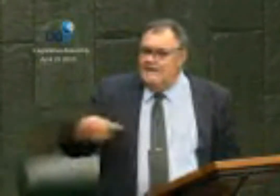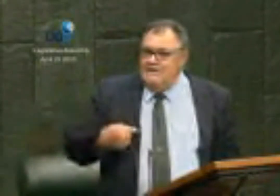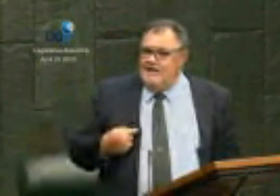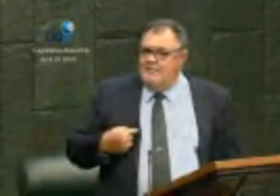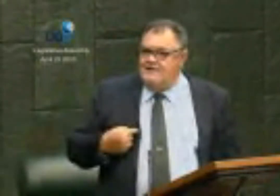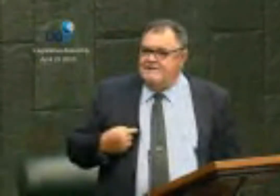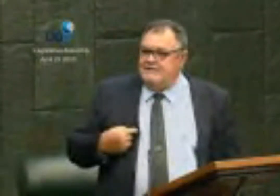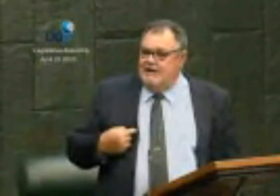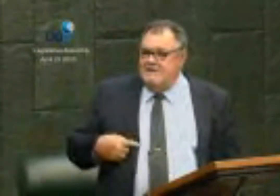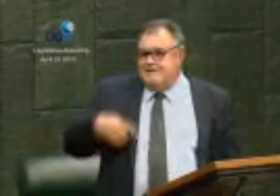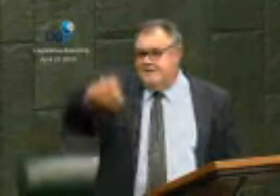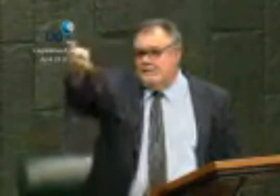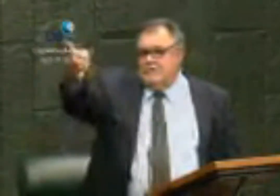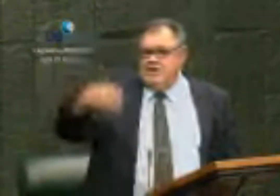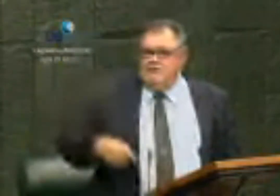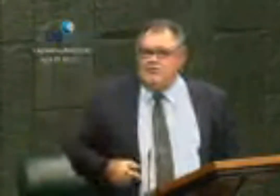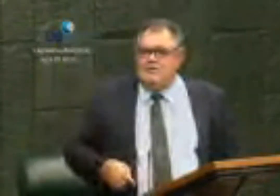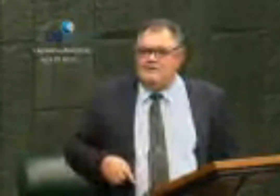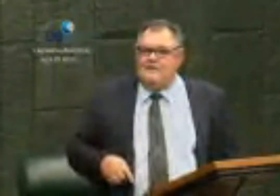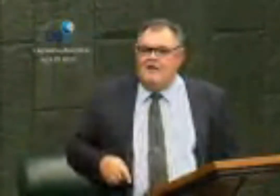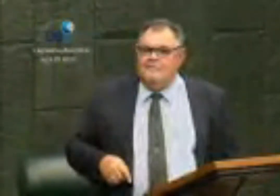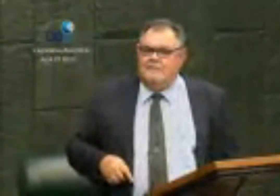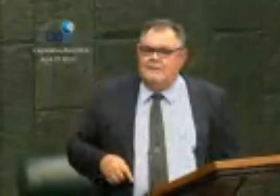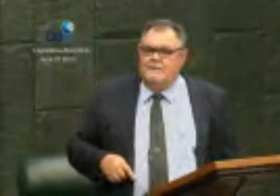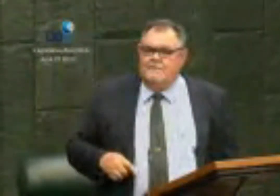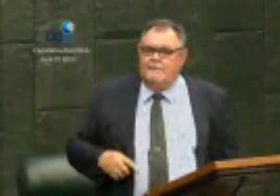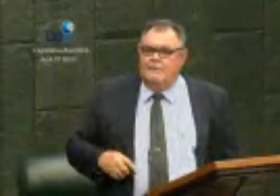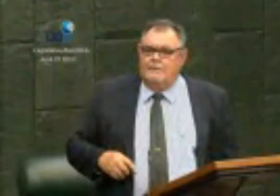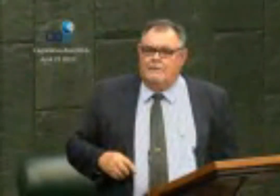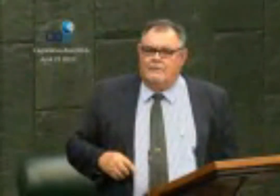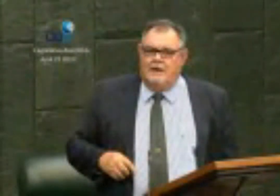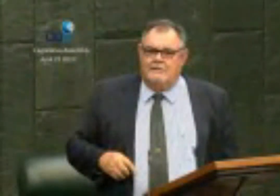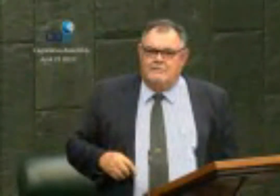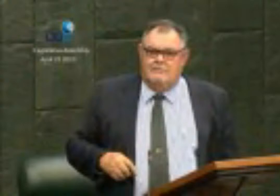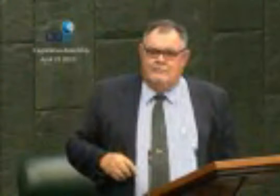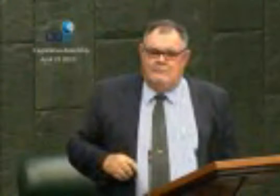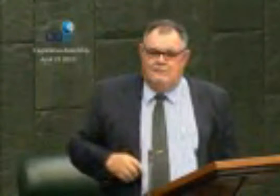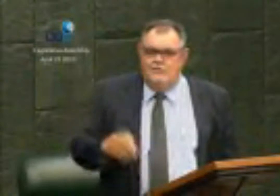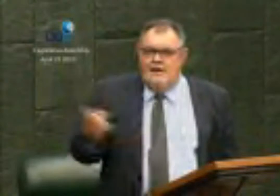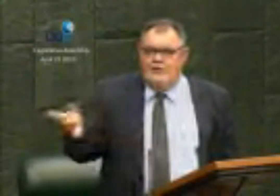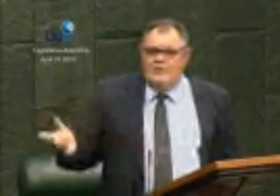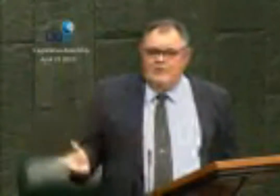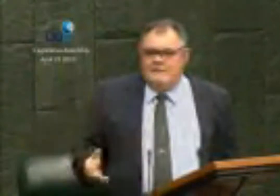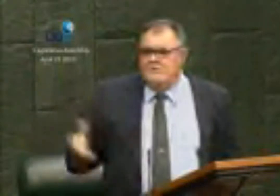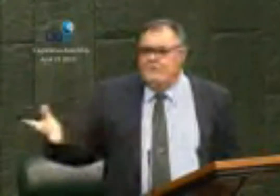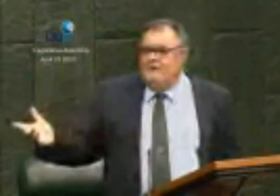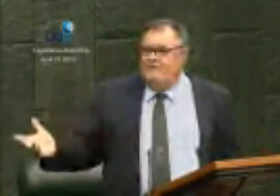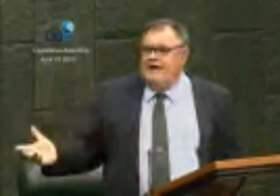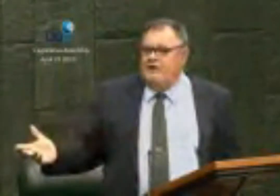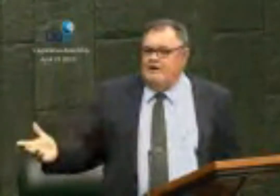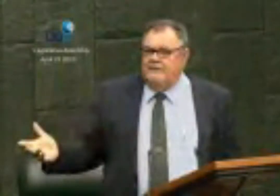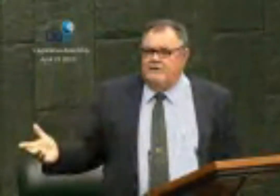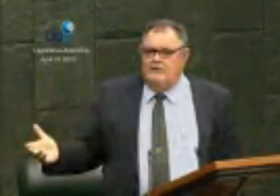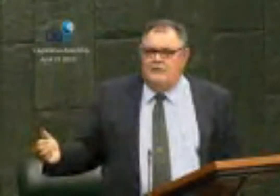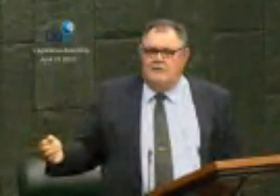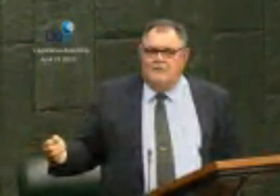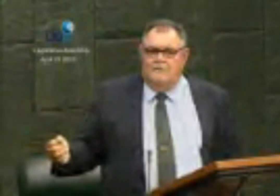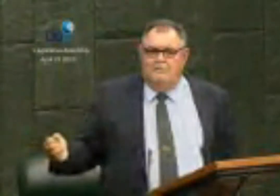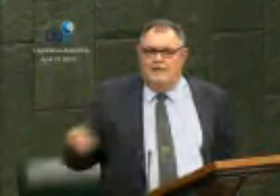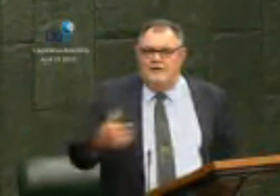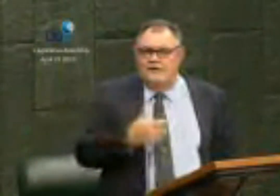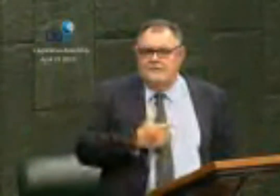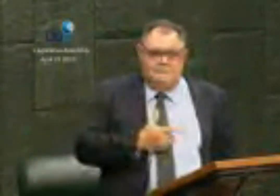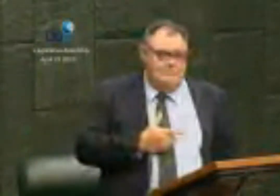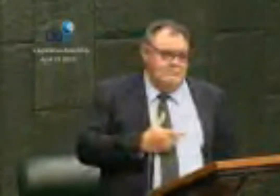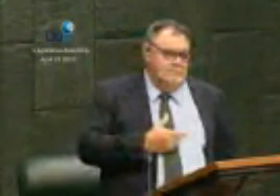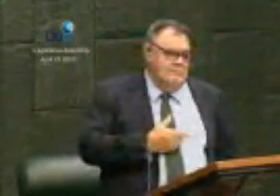turtle farm, right? You and I go there, it's about $45, but the cruise tourist was